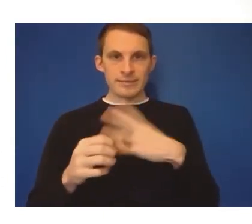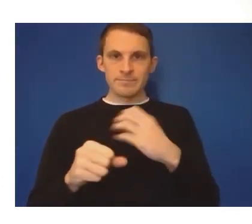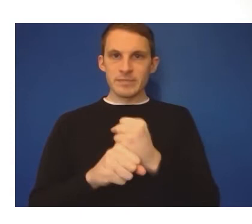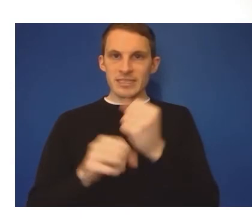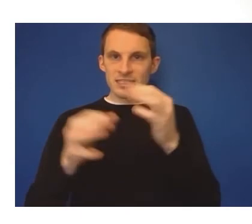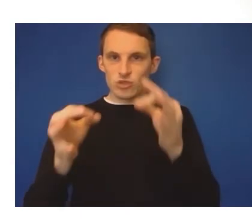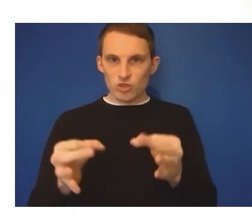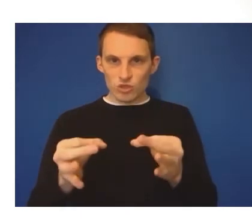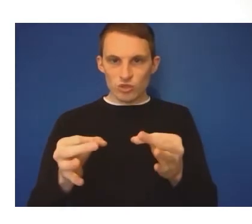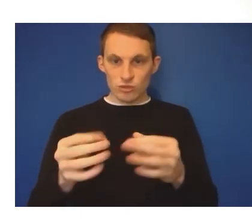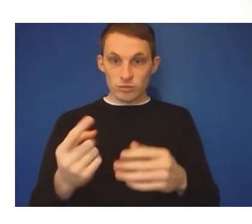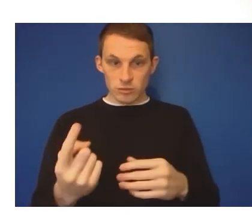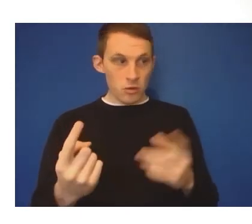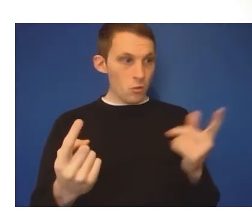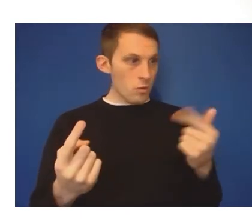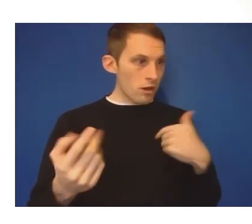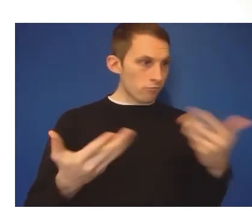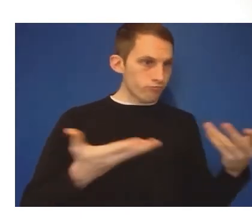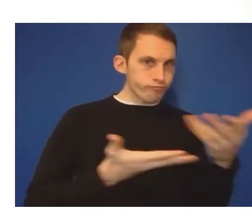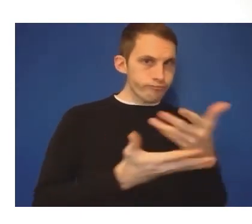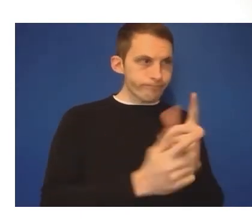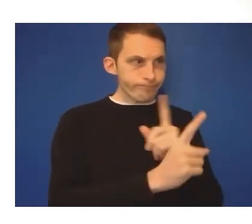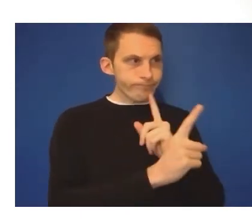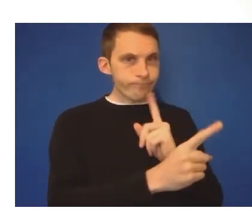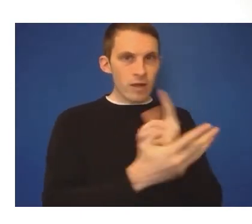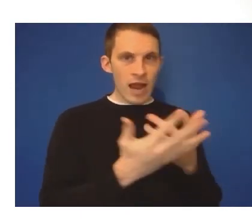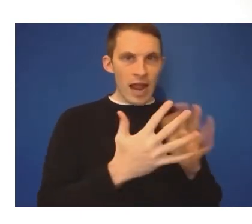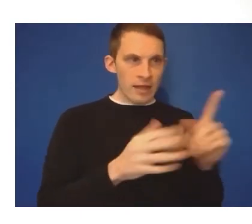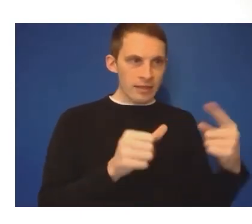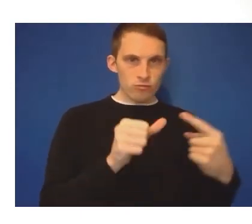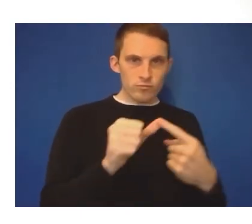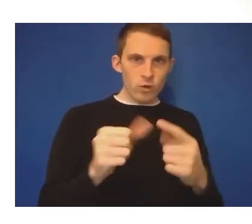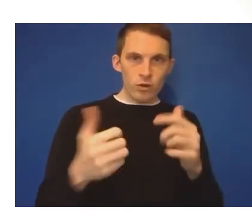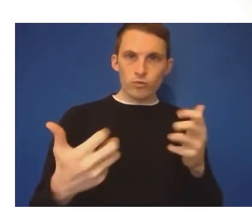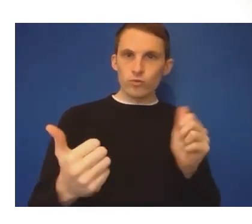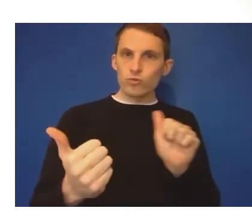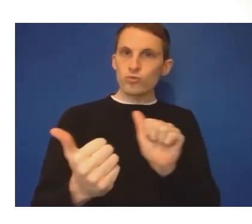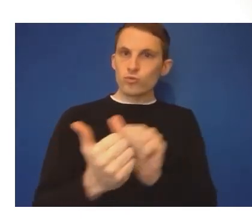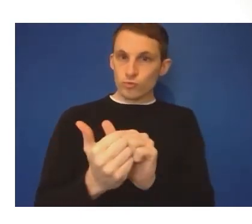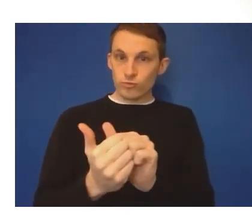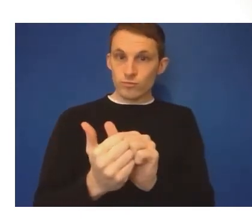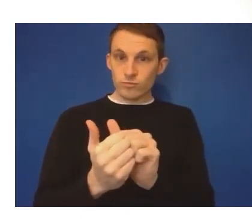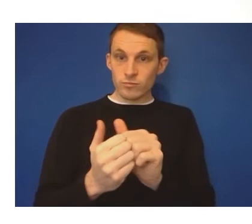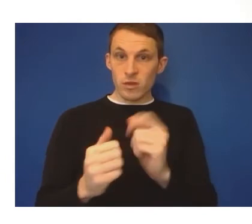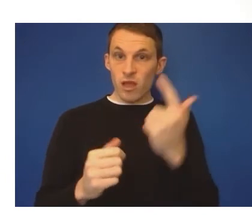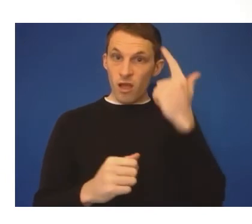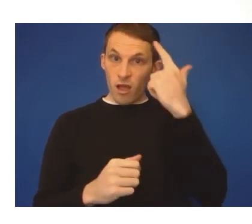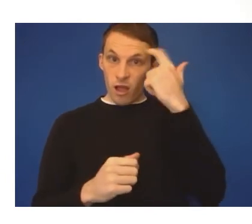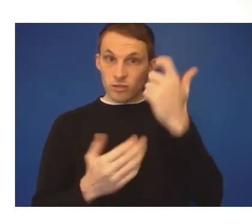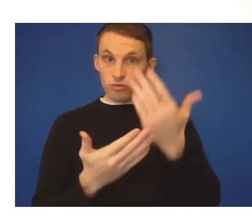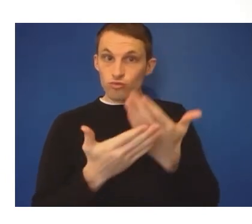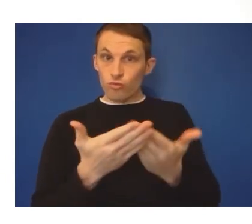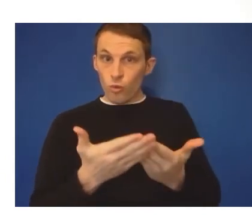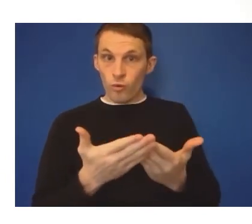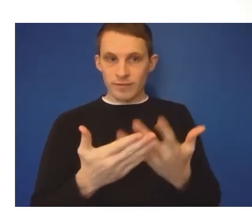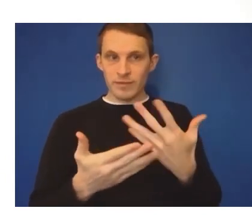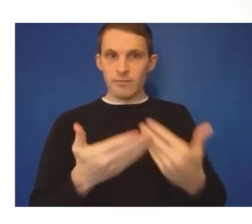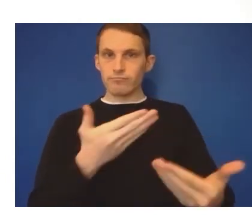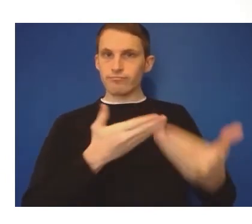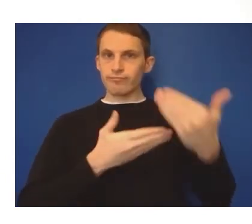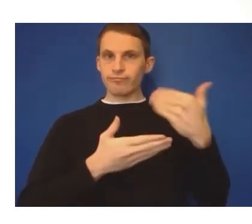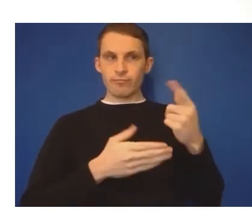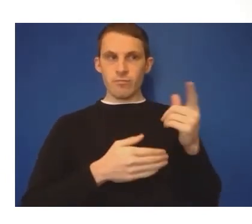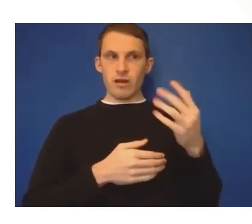could more helpfully respond. And these were based on stories that we'd heard from the retailers, from our advisory